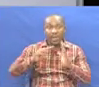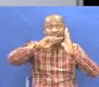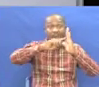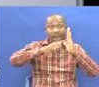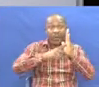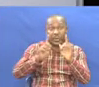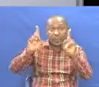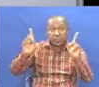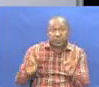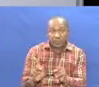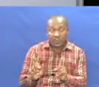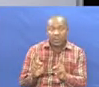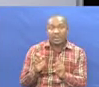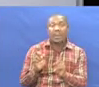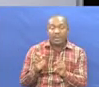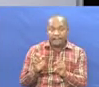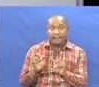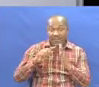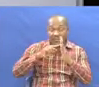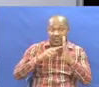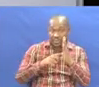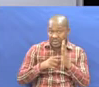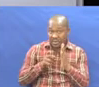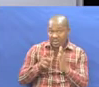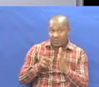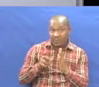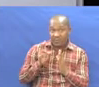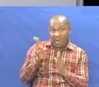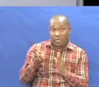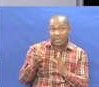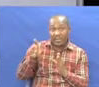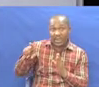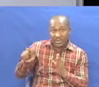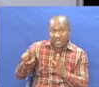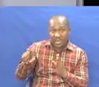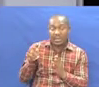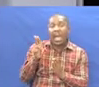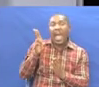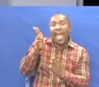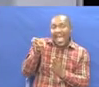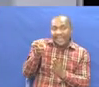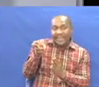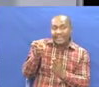In formula, it is written as the formula for hydrogen peroxide. It is